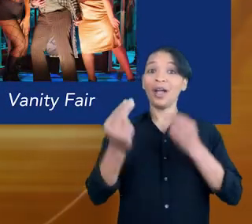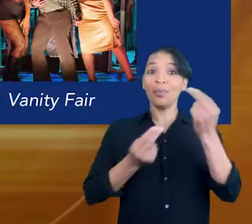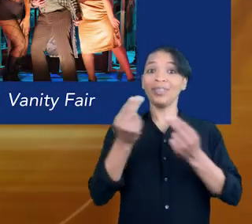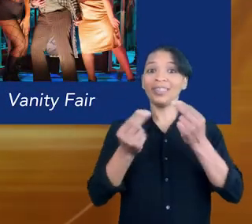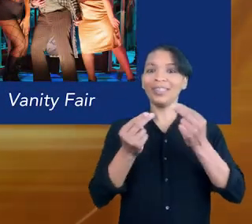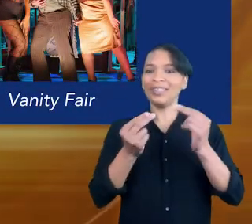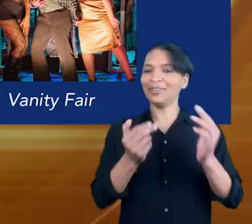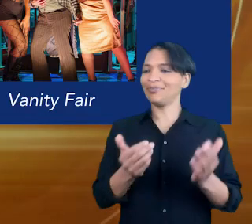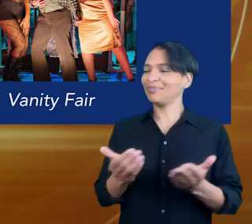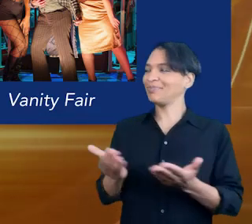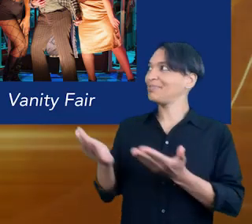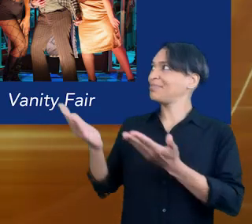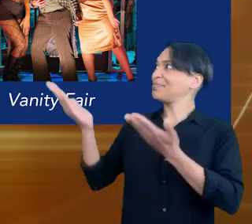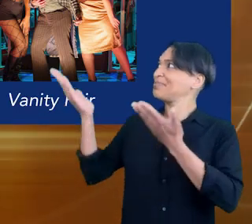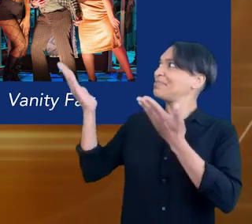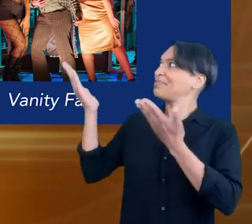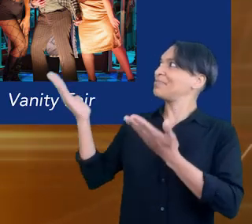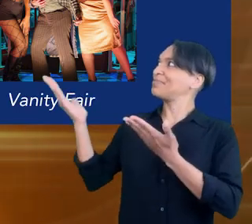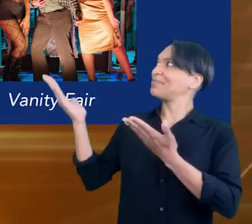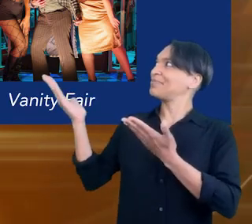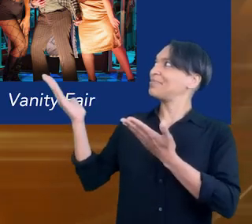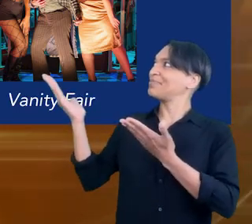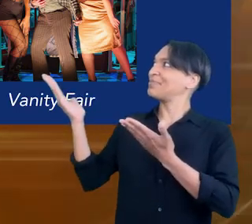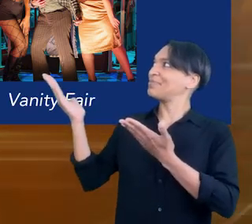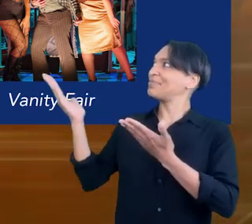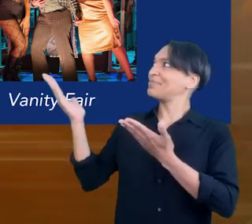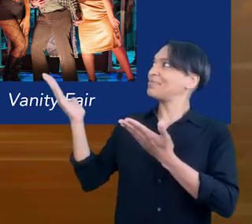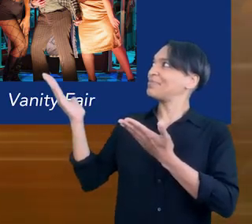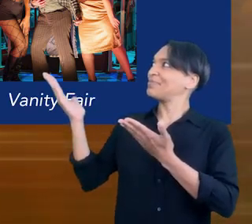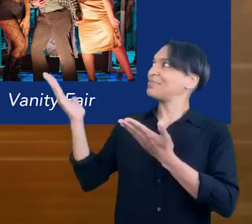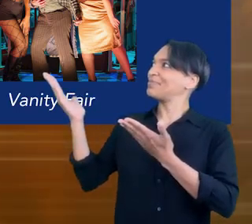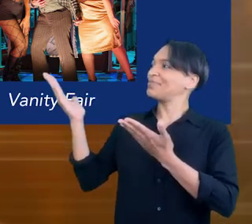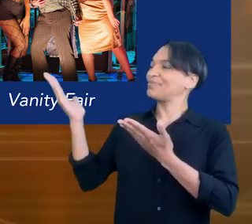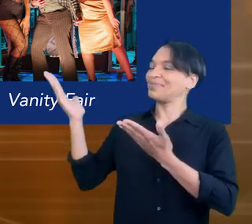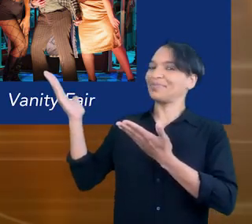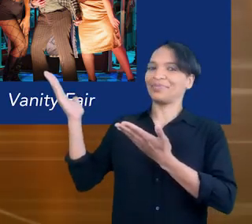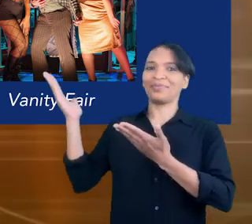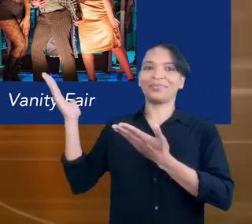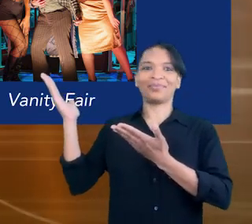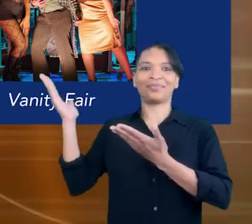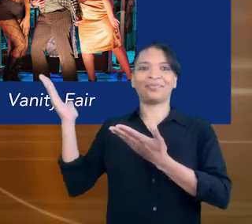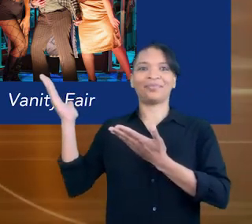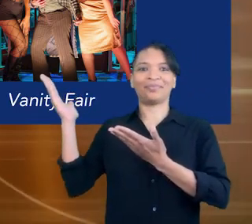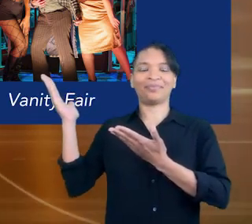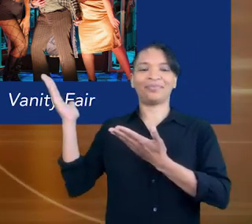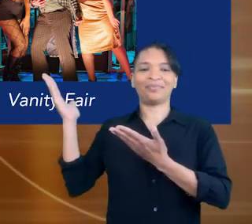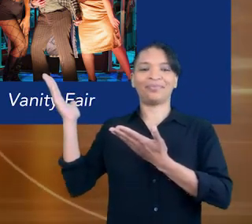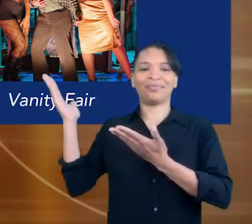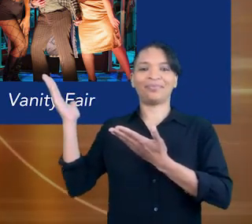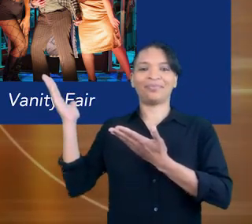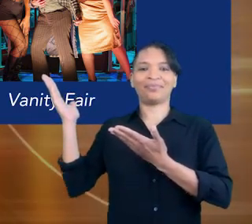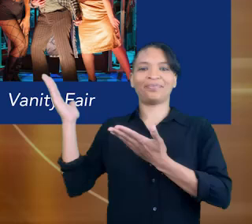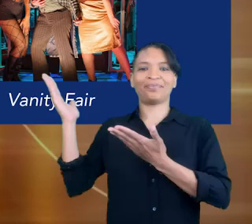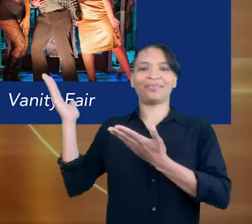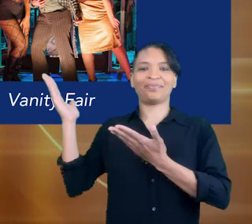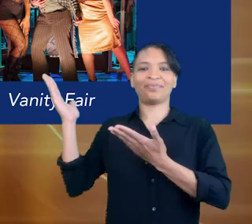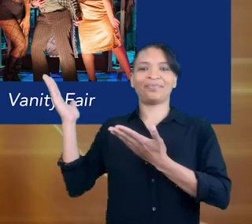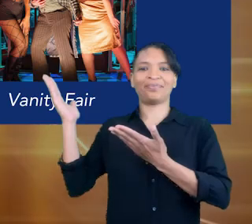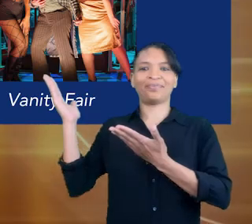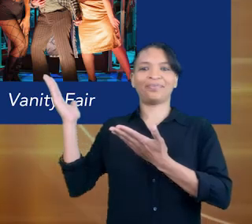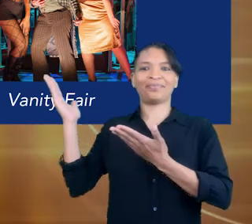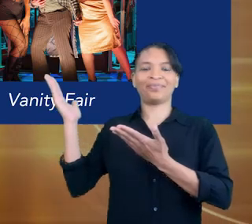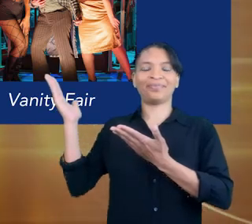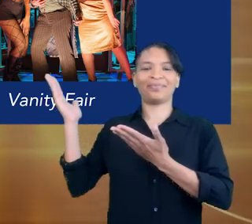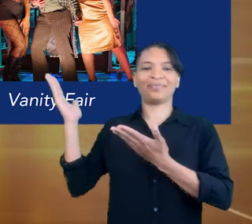Company and the Front Porch Arts Collective, The Children, Speakeasy Stage Company, Cloud